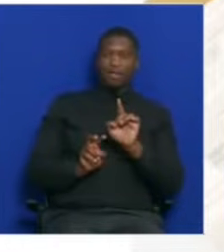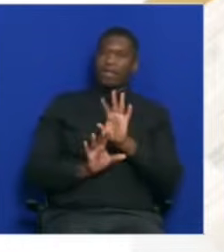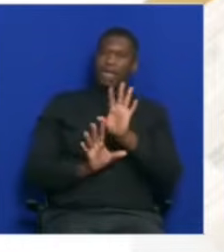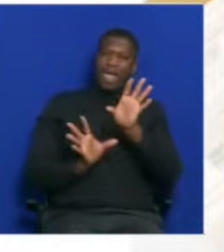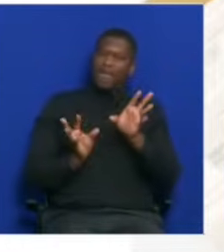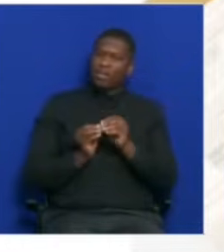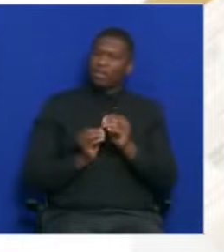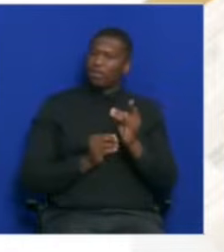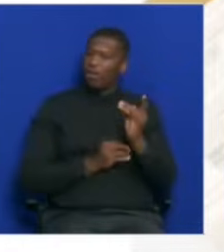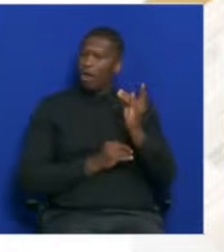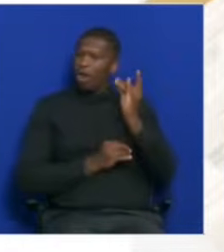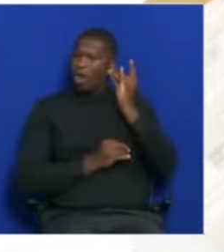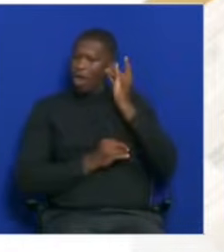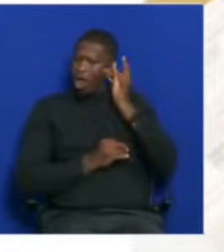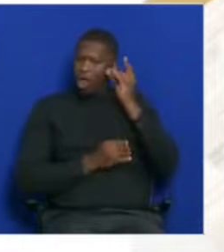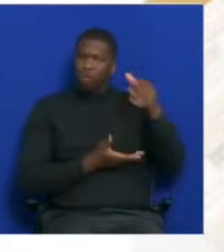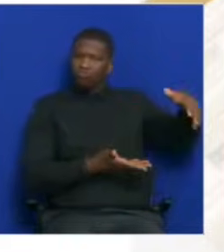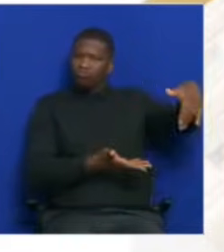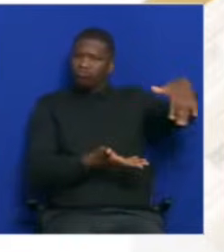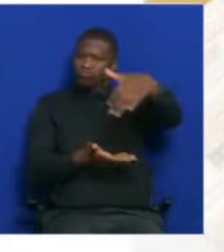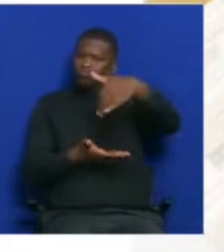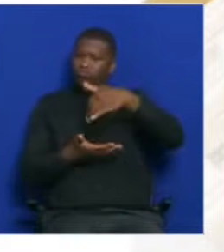other witnesses,